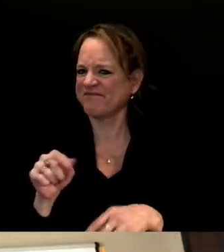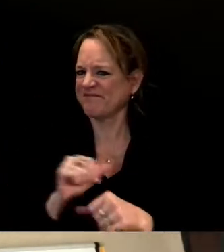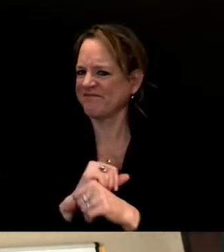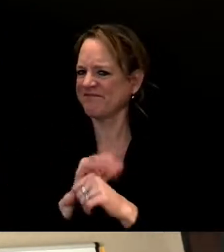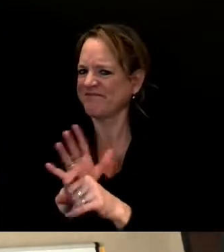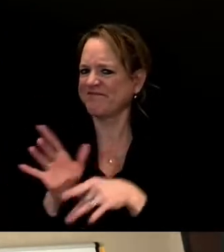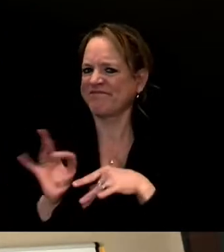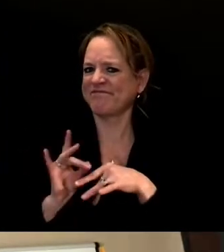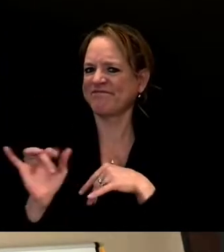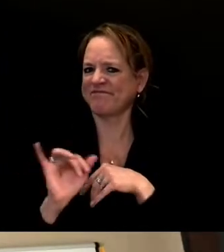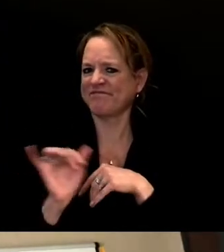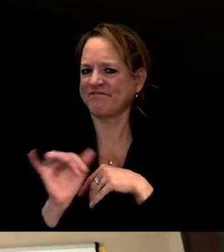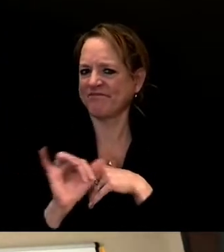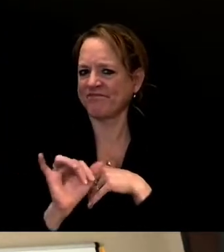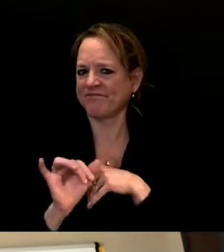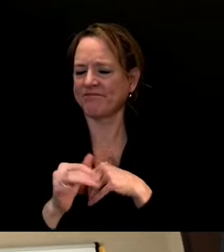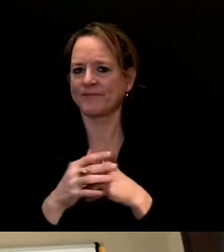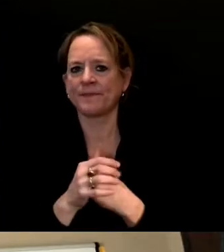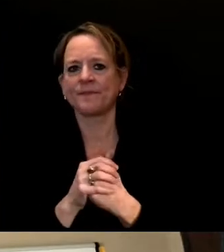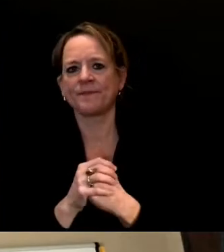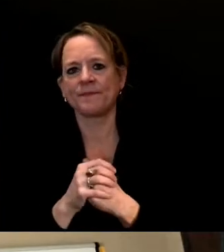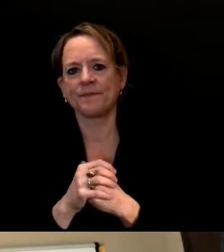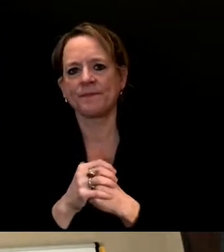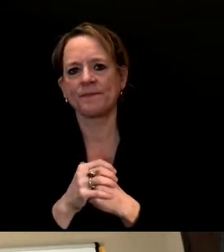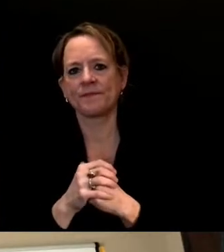another person and have symptoms that are